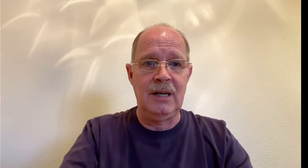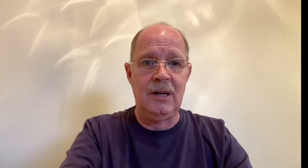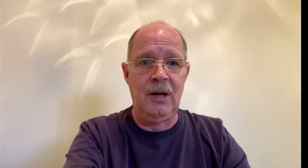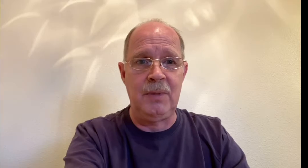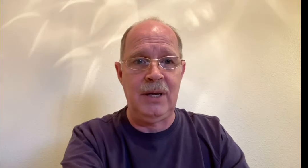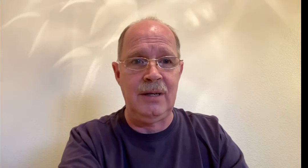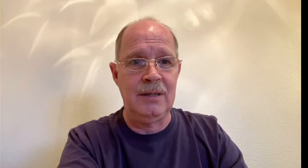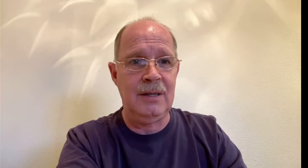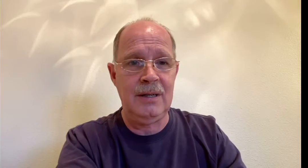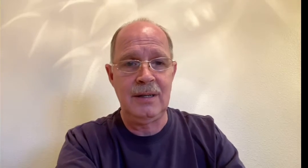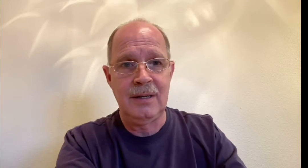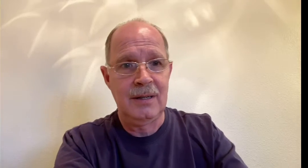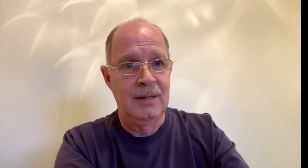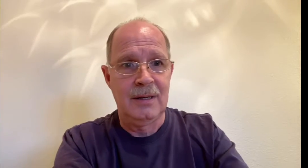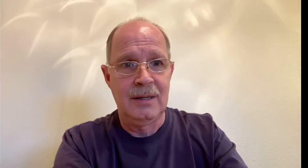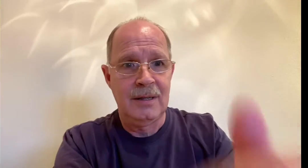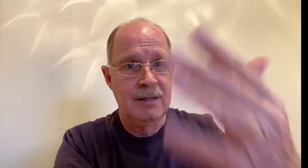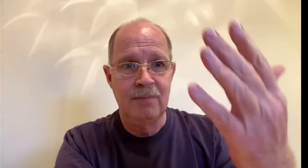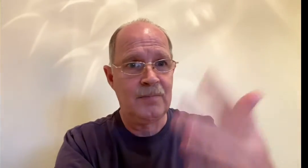I mean,